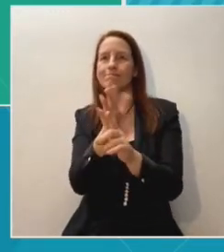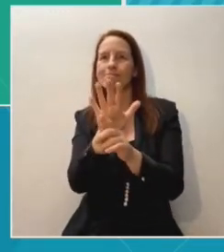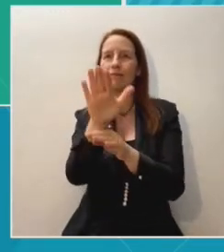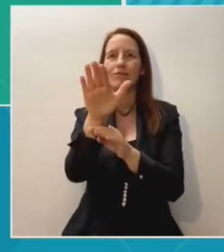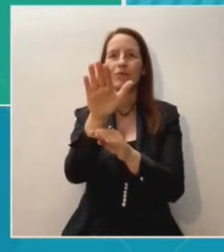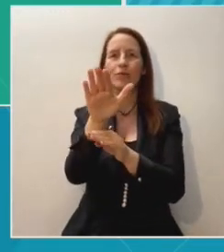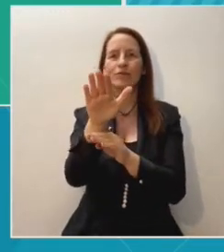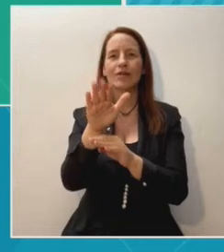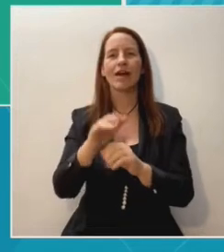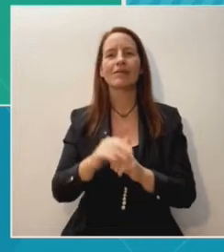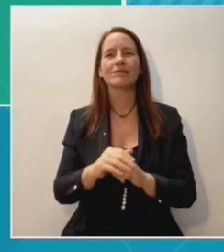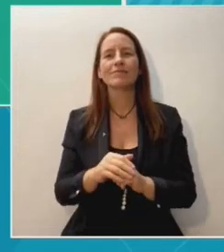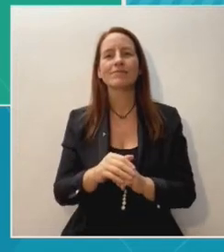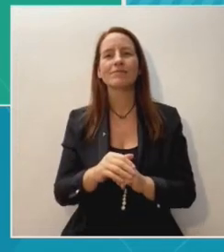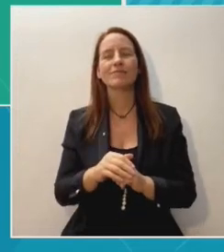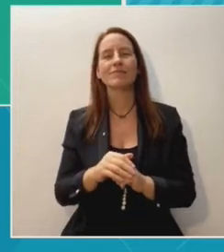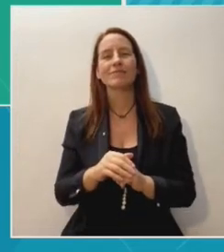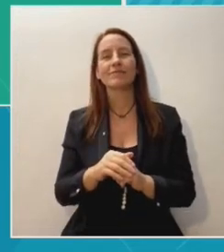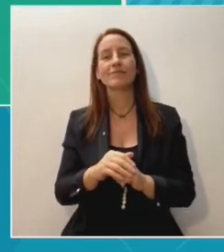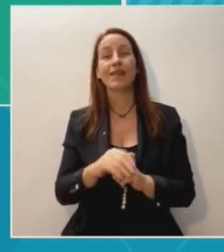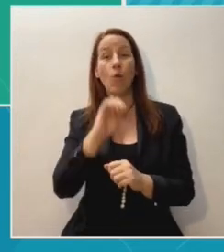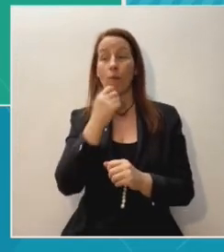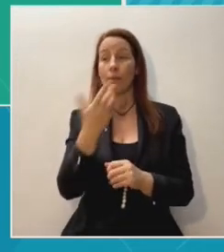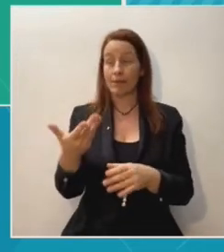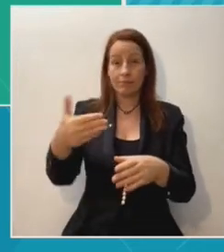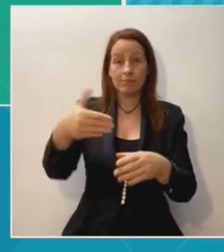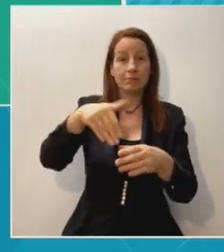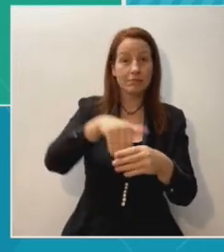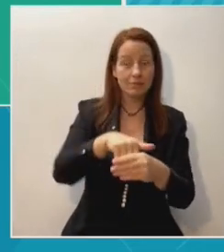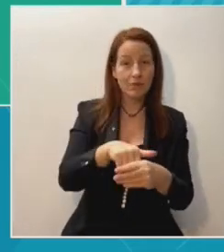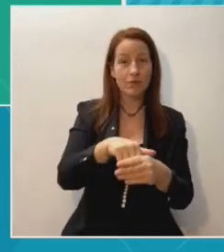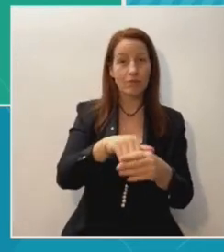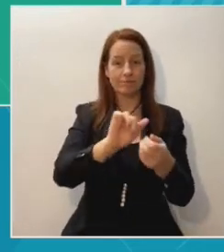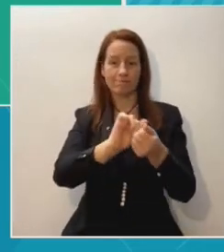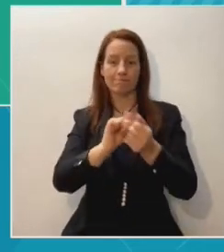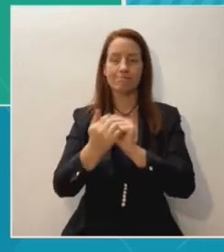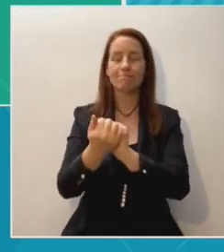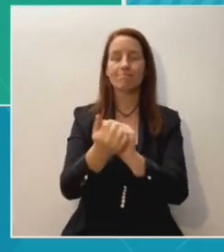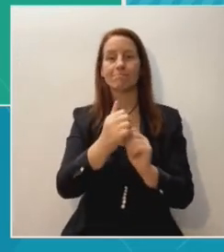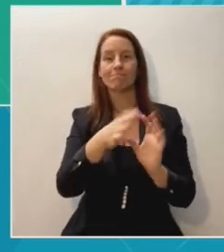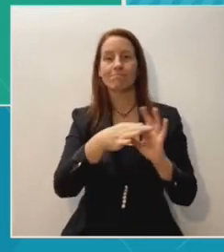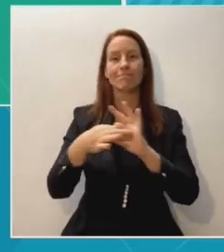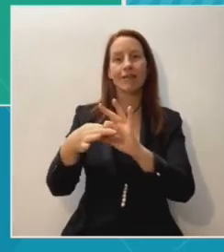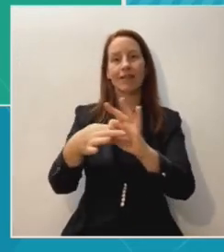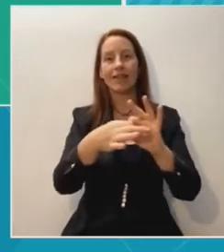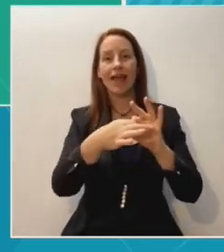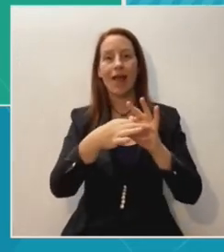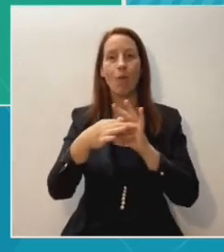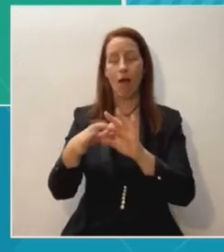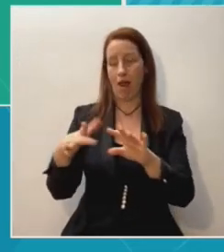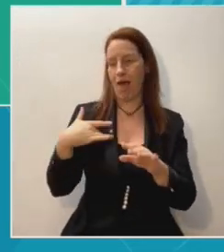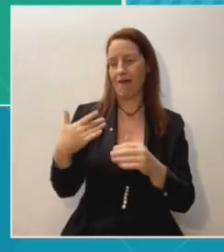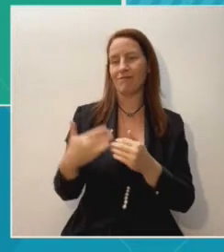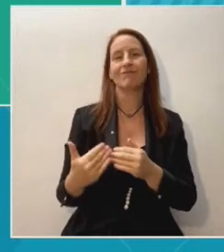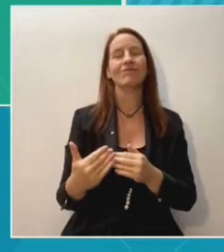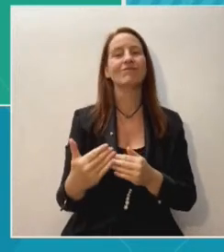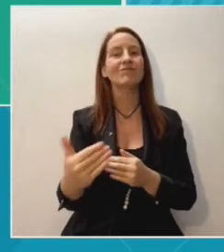And you'll do so as members of an alumni network that provides you with a lifelong link to your fellow graduates and